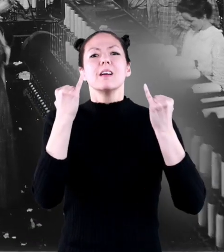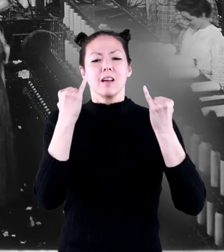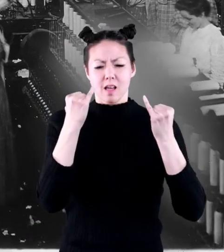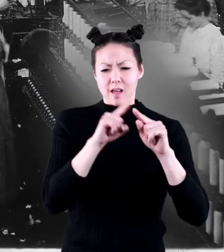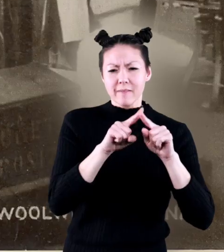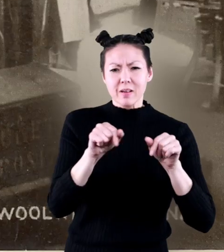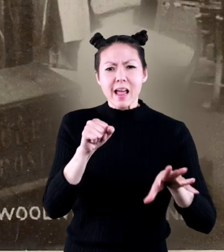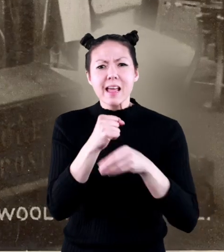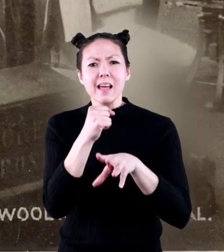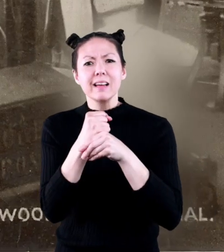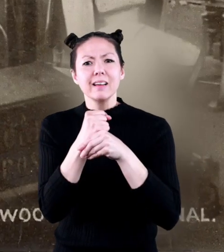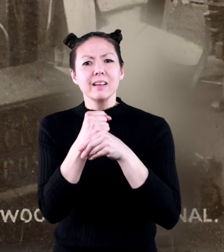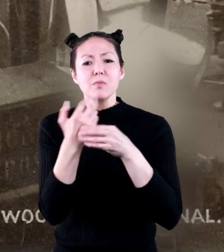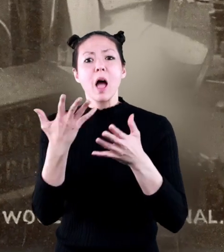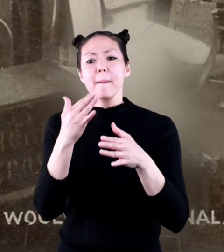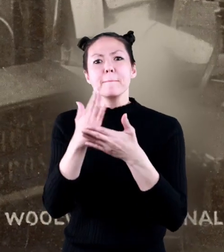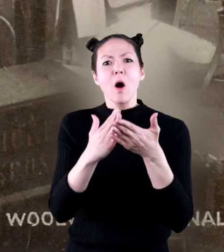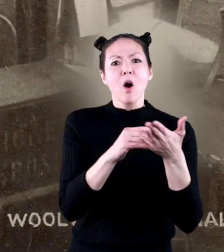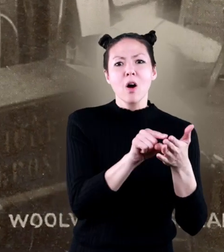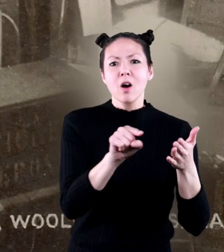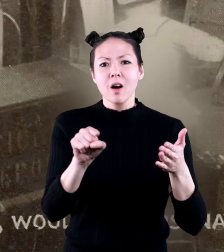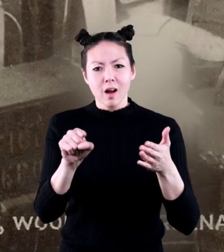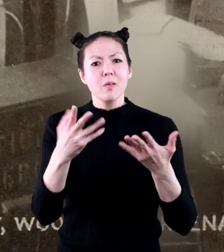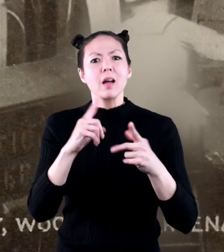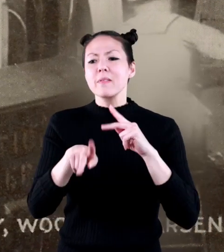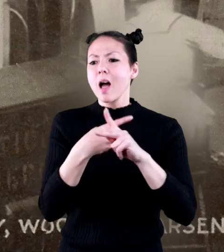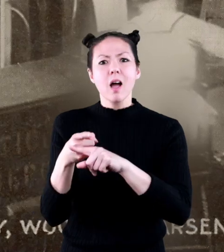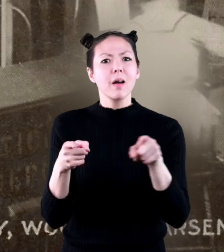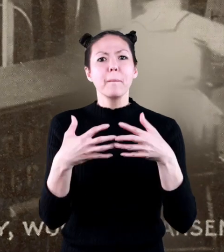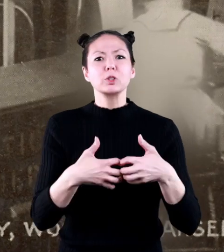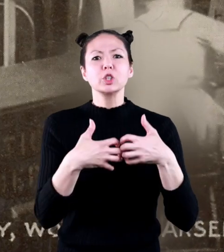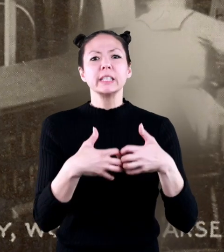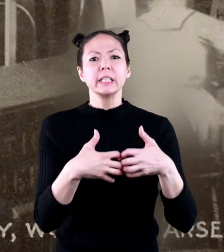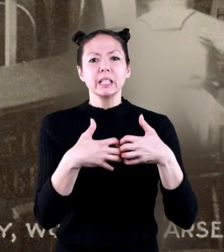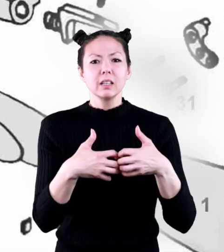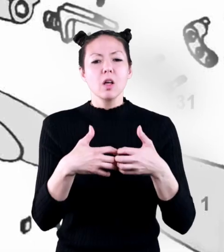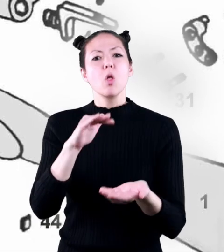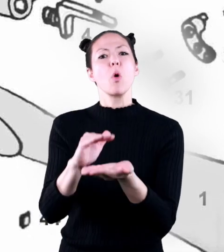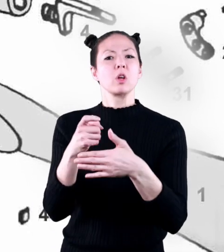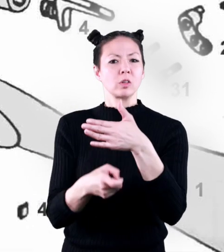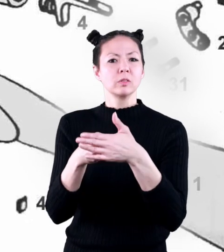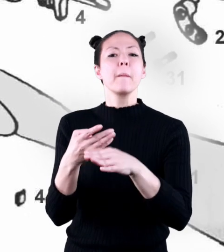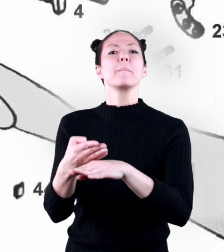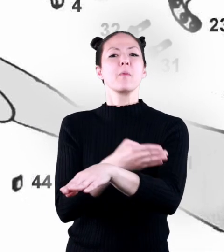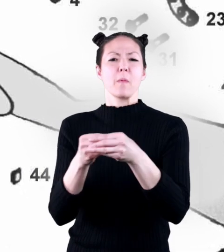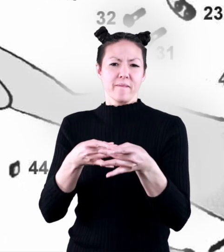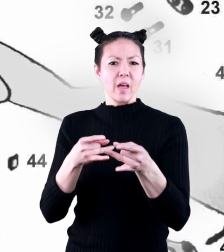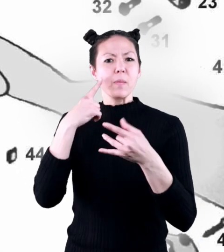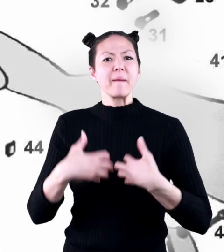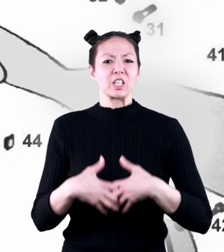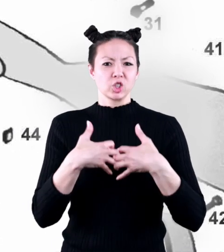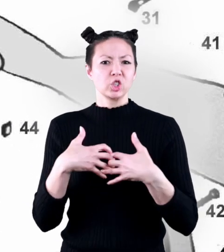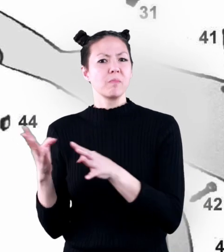parts, standard parts which would be used on different types of machines and lower the cost and improve efficiency in